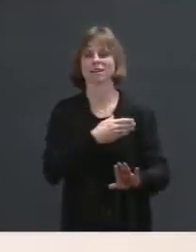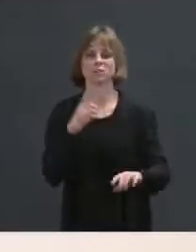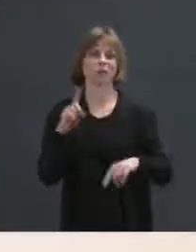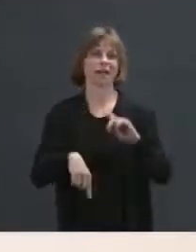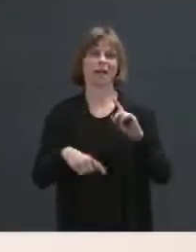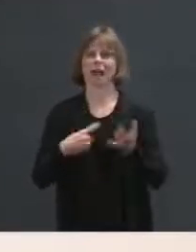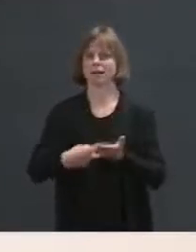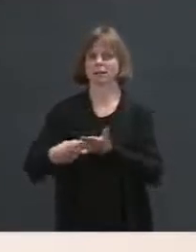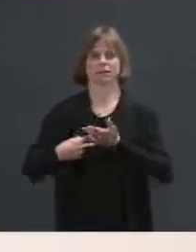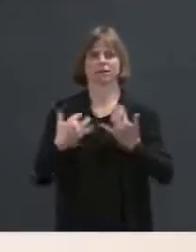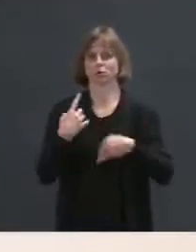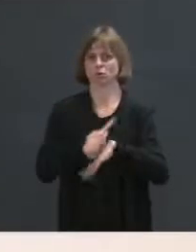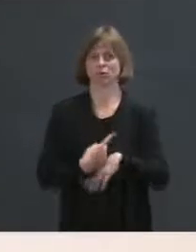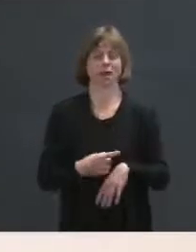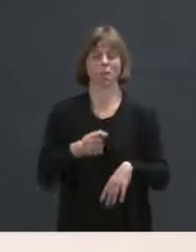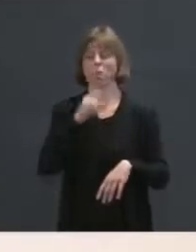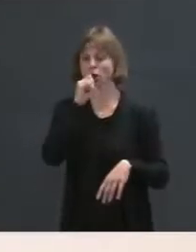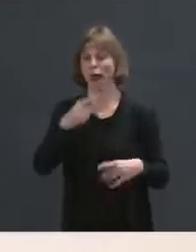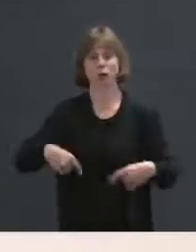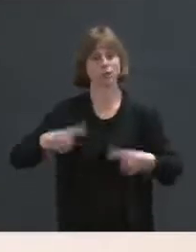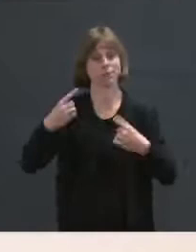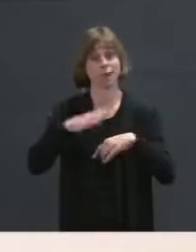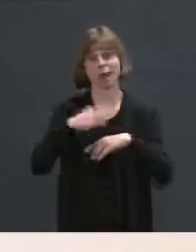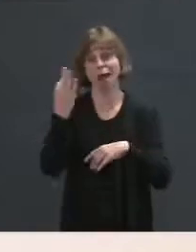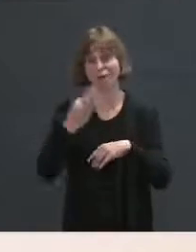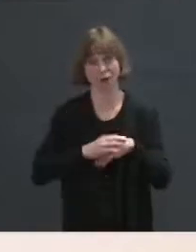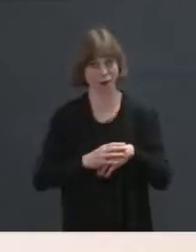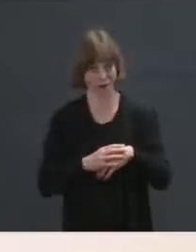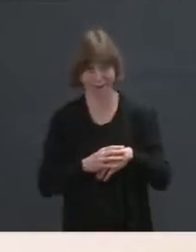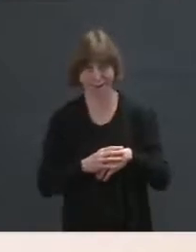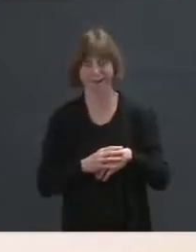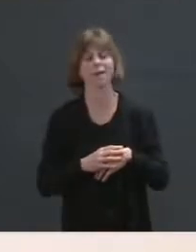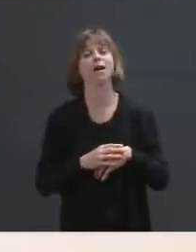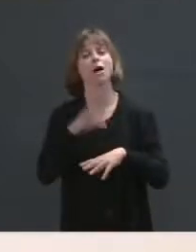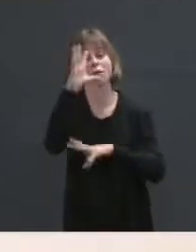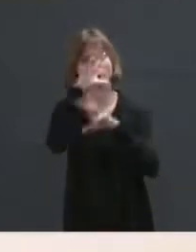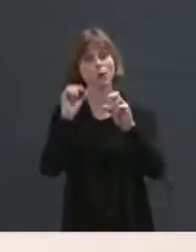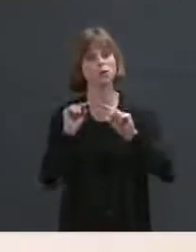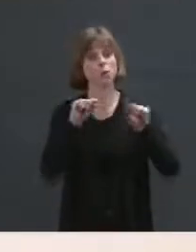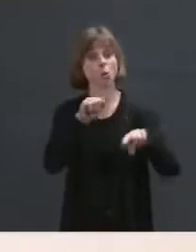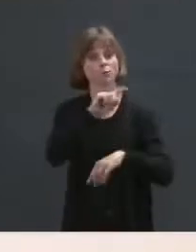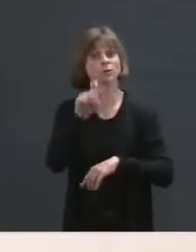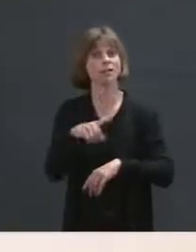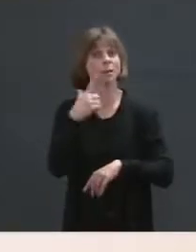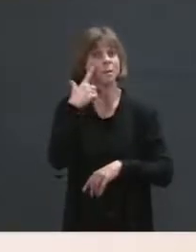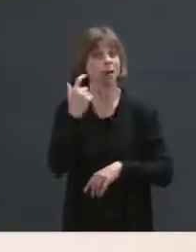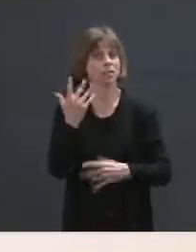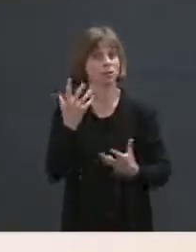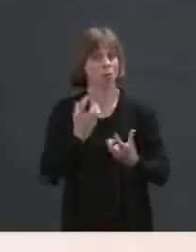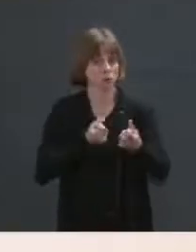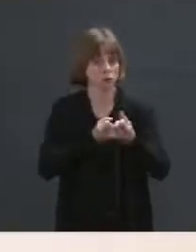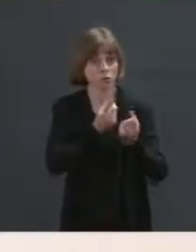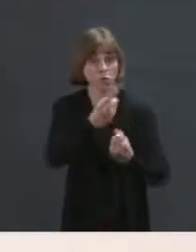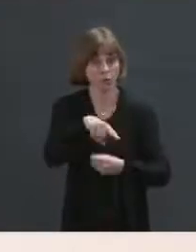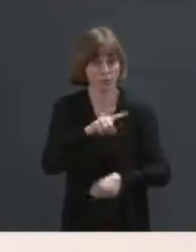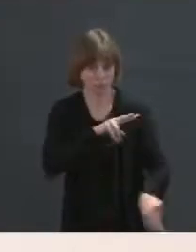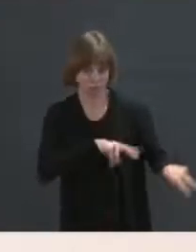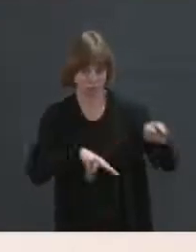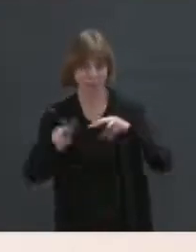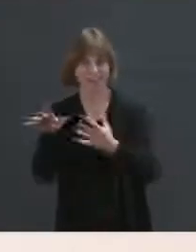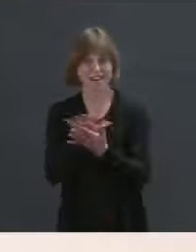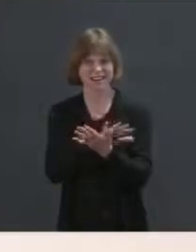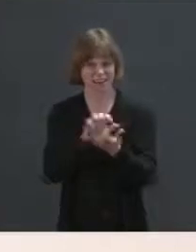have that debate on Friday. The president is going to Texas because he wants to show his support, because he wants to survey the damage on the ground, see how